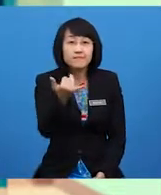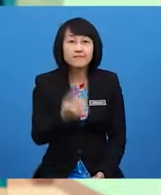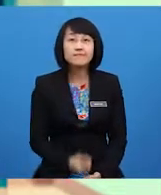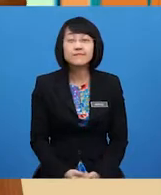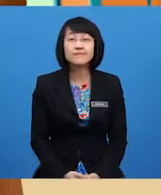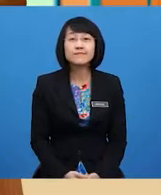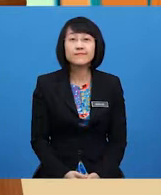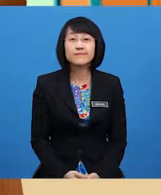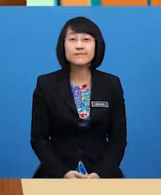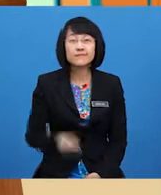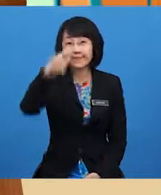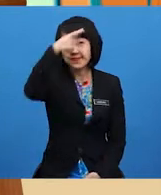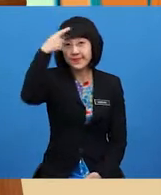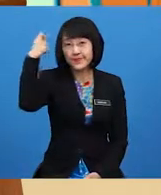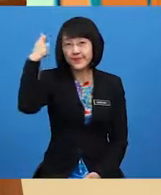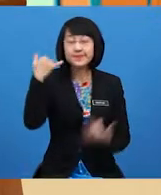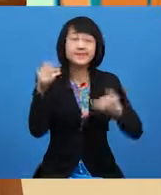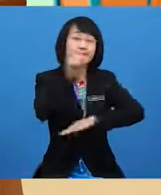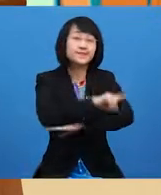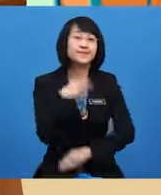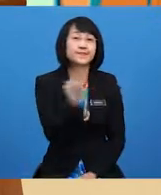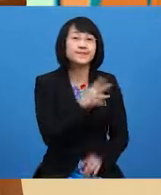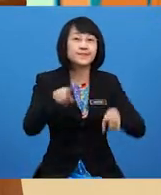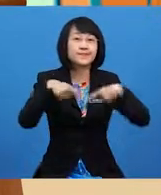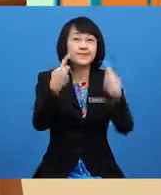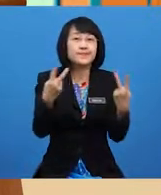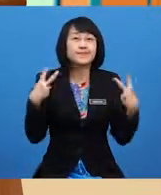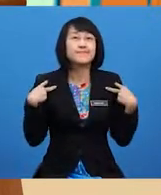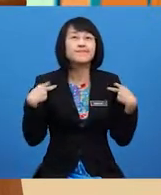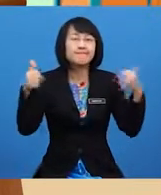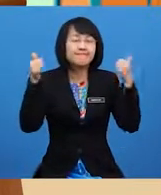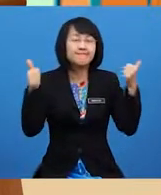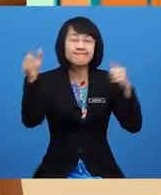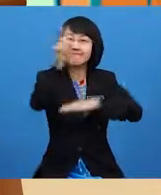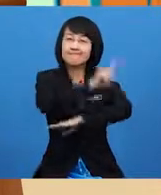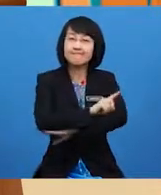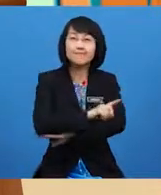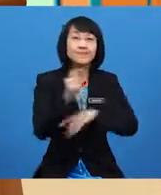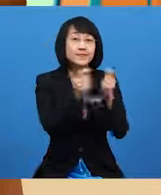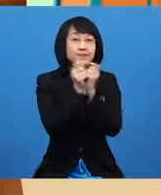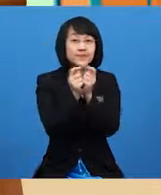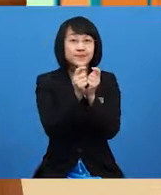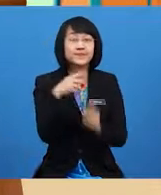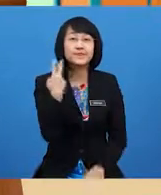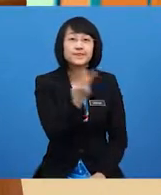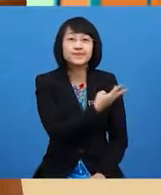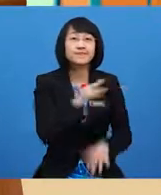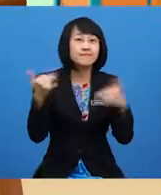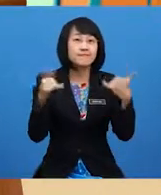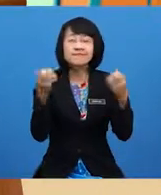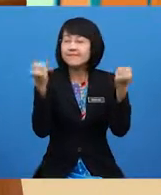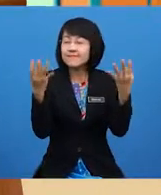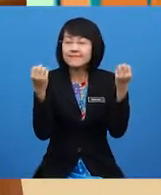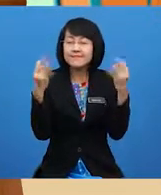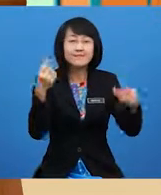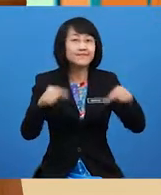Why? Oh, because today we're going to have an awesome day together. We are going to play lots